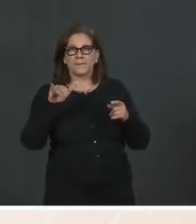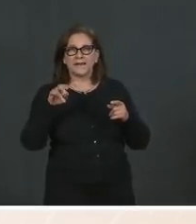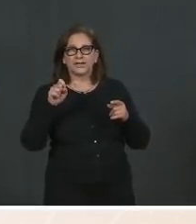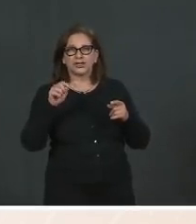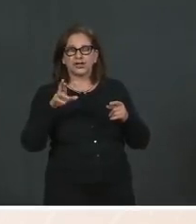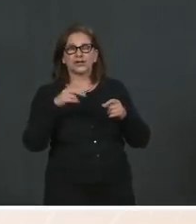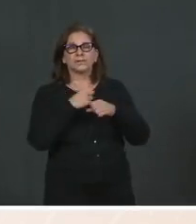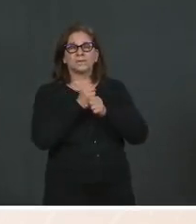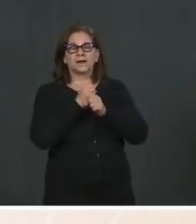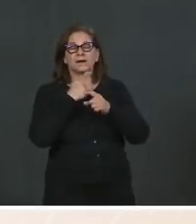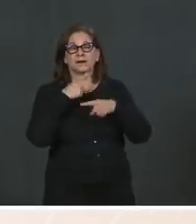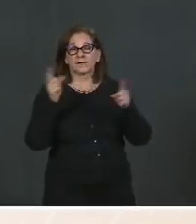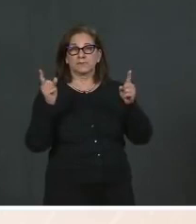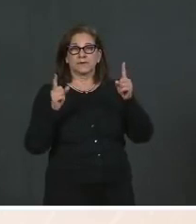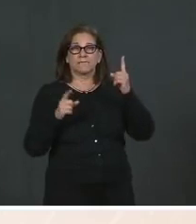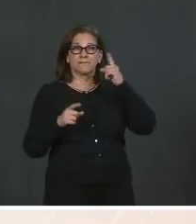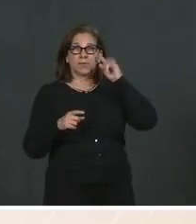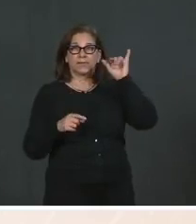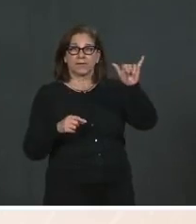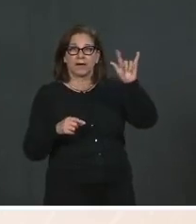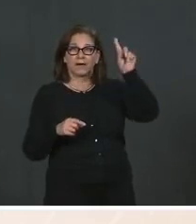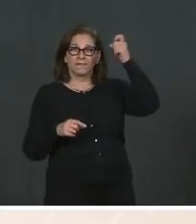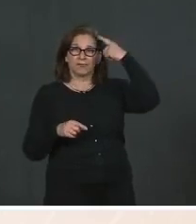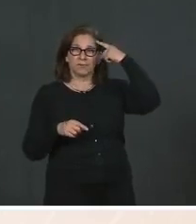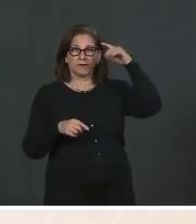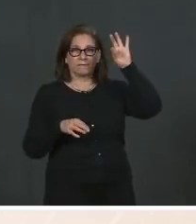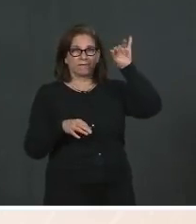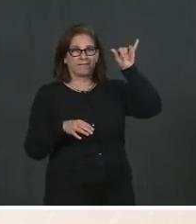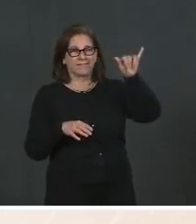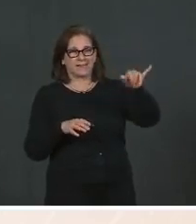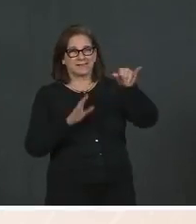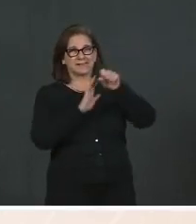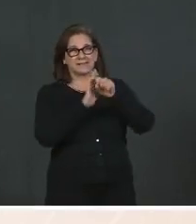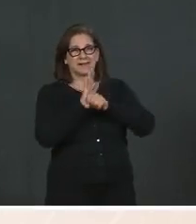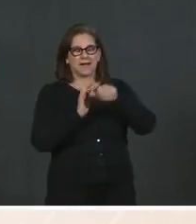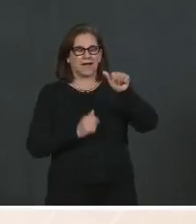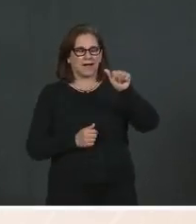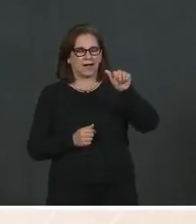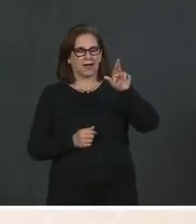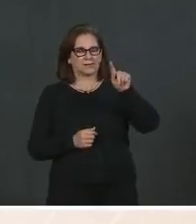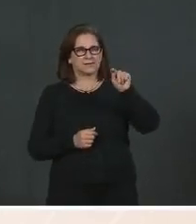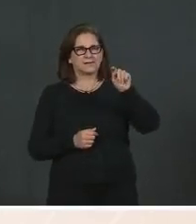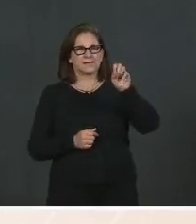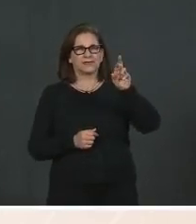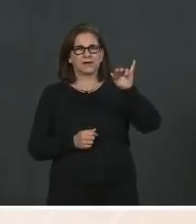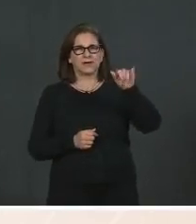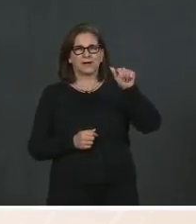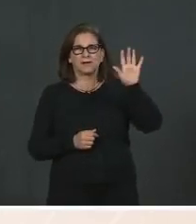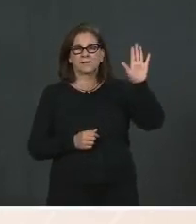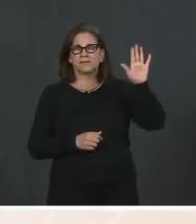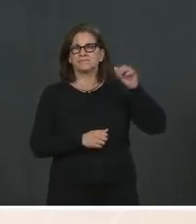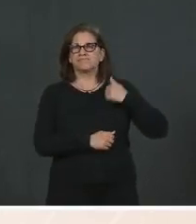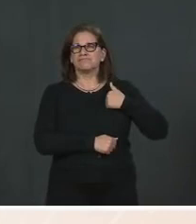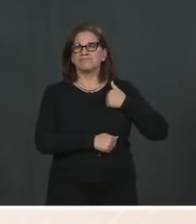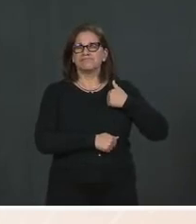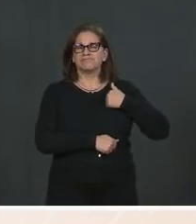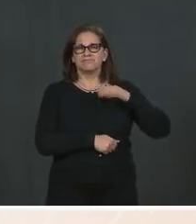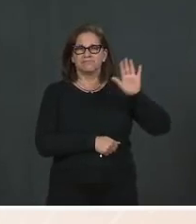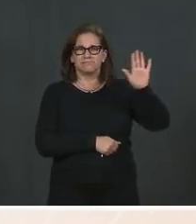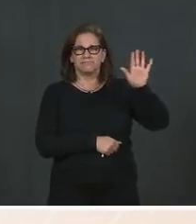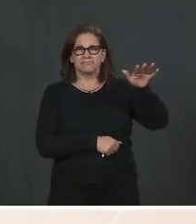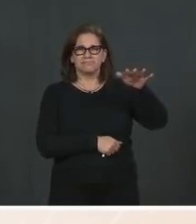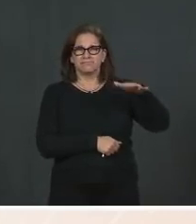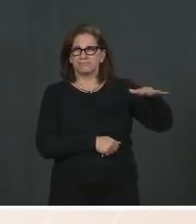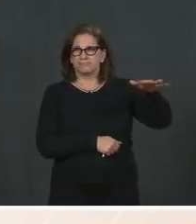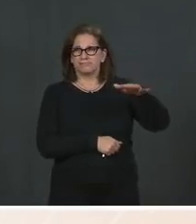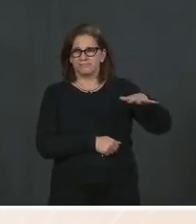state of Eritrea has agreed to withdraw its forces from Ethiopia. The immediate and complete withdrawal of Eritrean troops from Tigray will be an